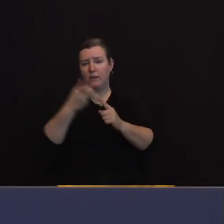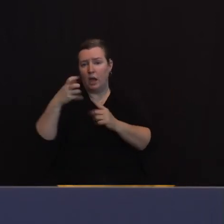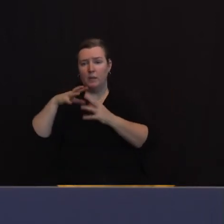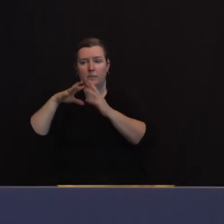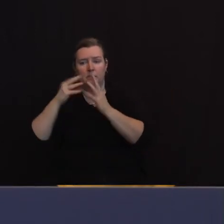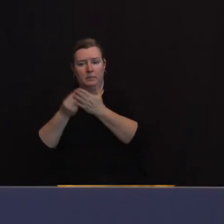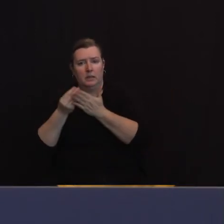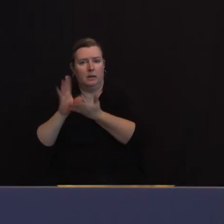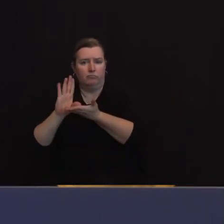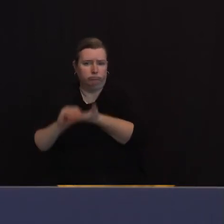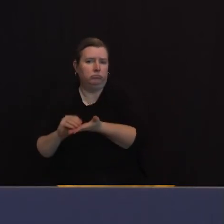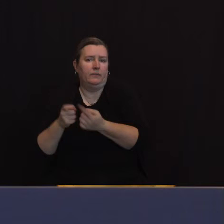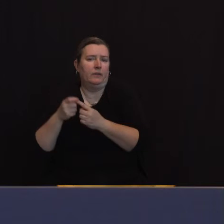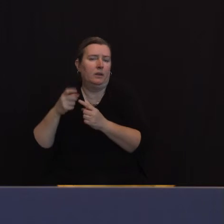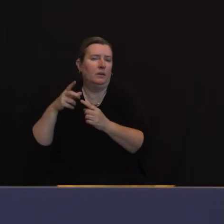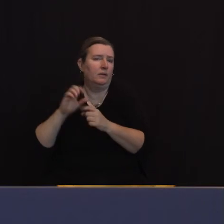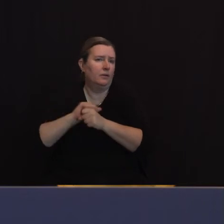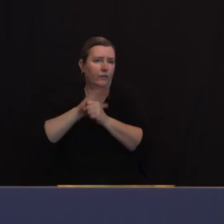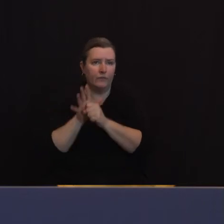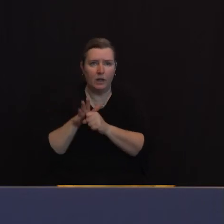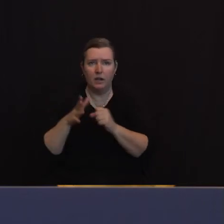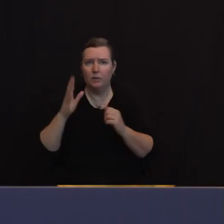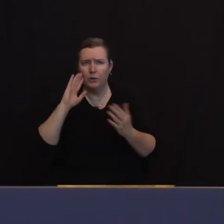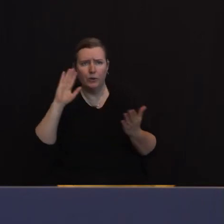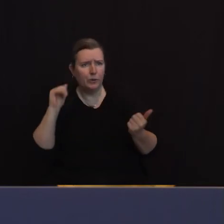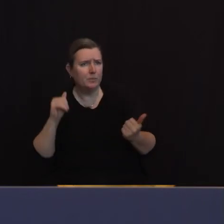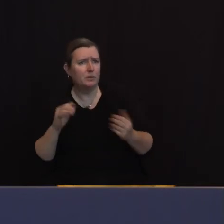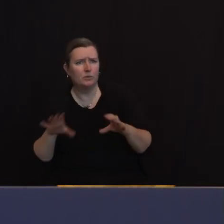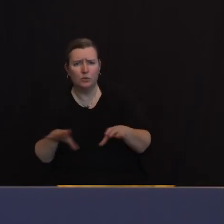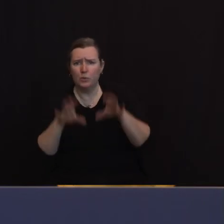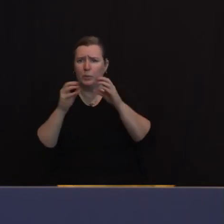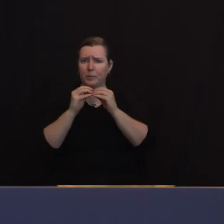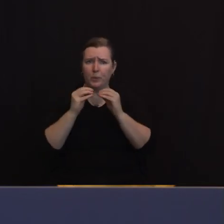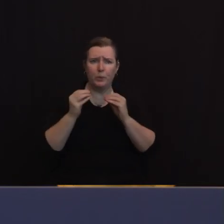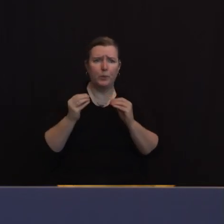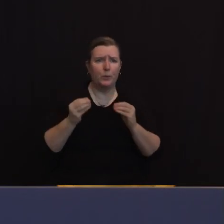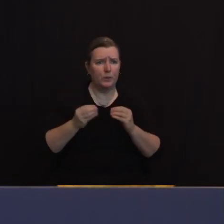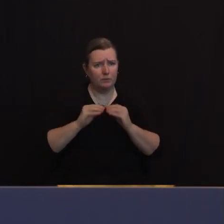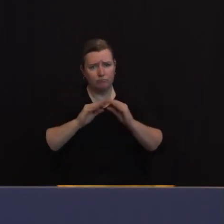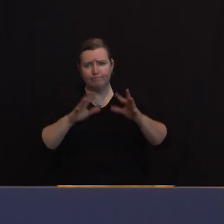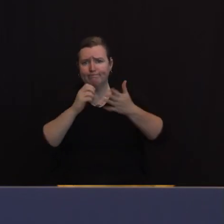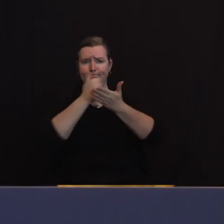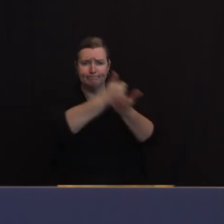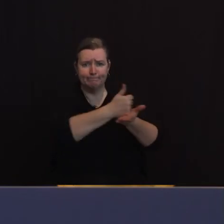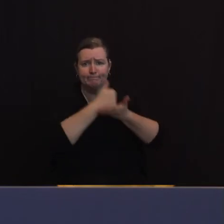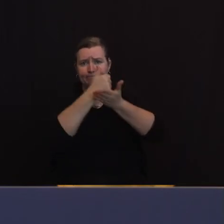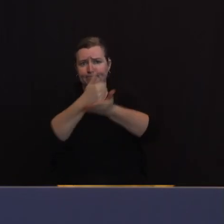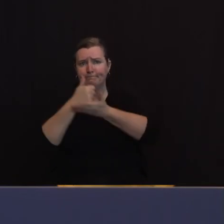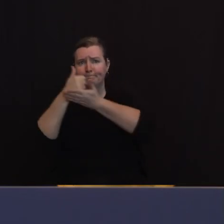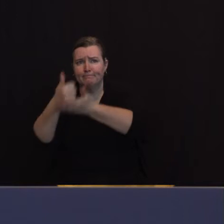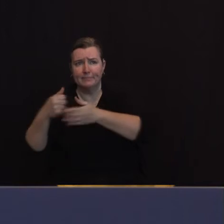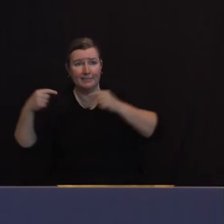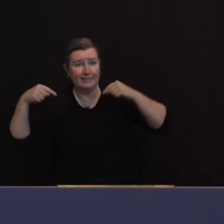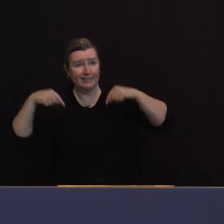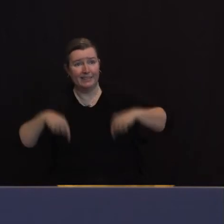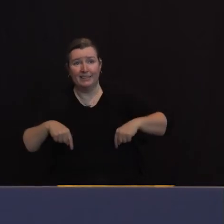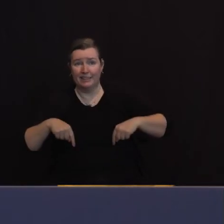and I hope to be able to do more. So it is a work in process. That's all I can say.